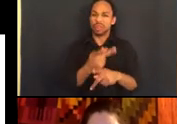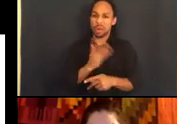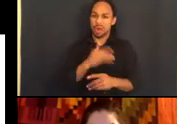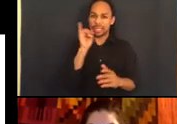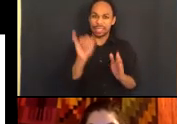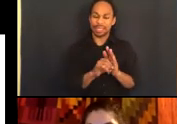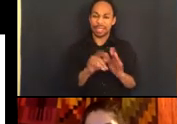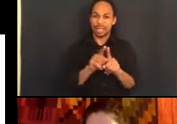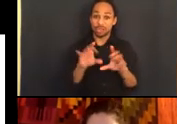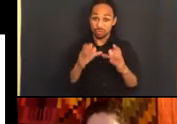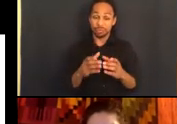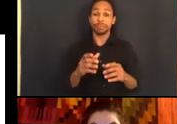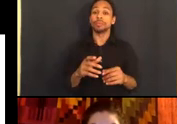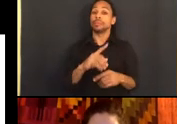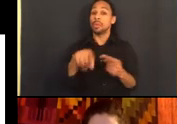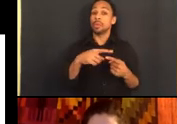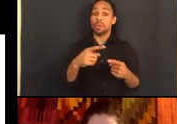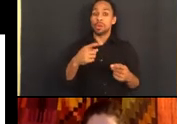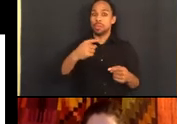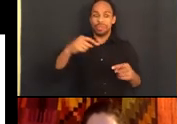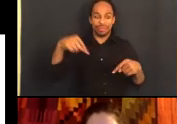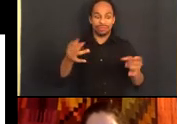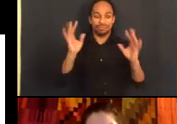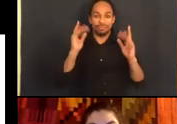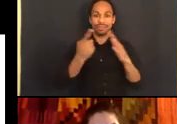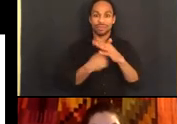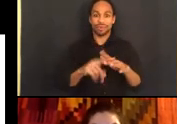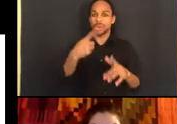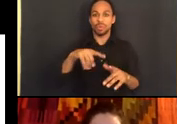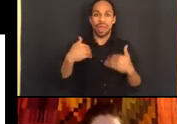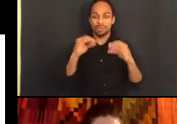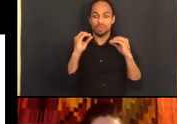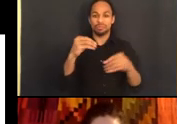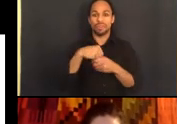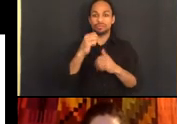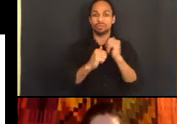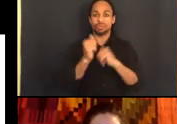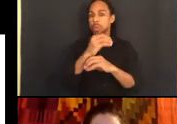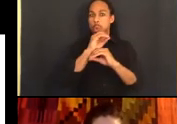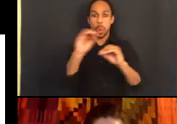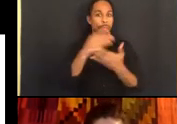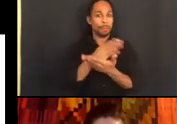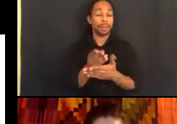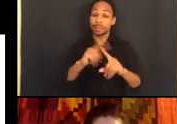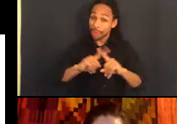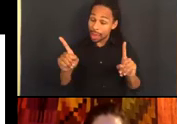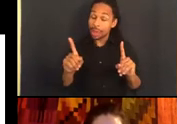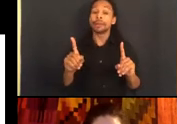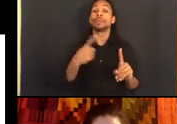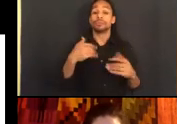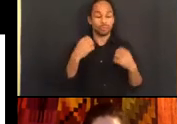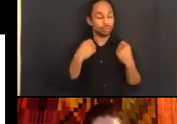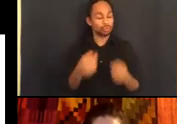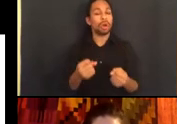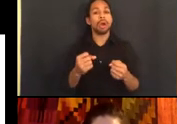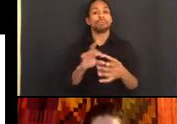started, we had no infrastructure and no budget. We did have strong relationships, growing trust, and a diverse